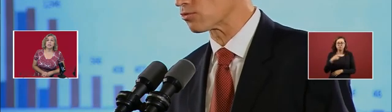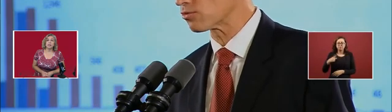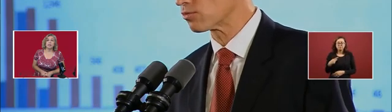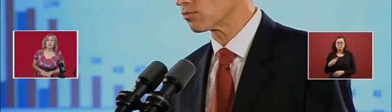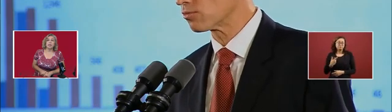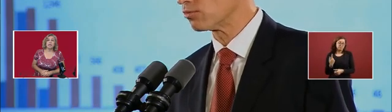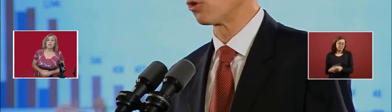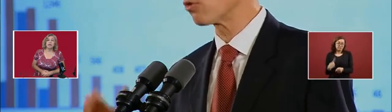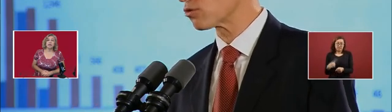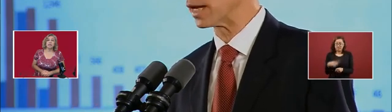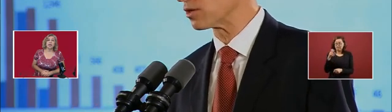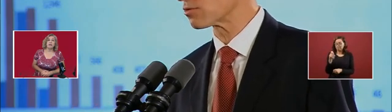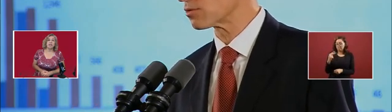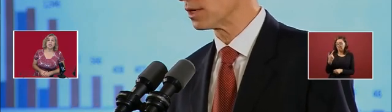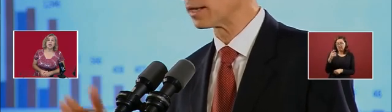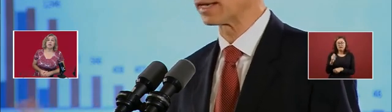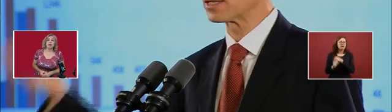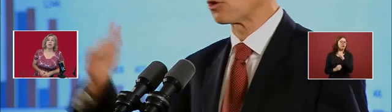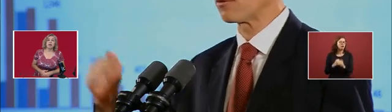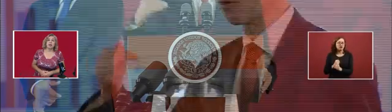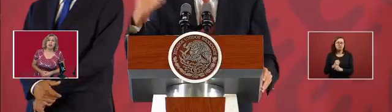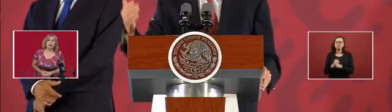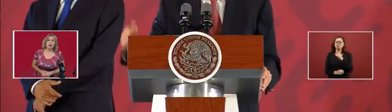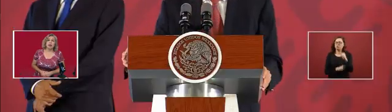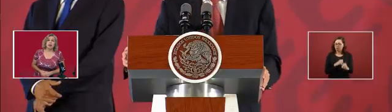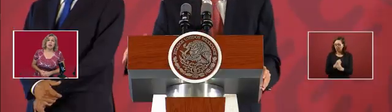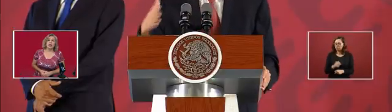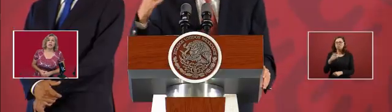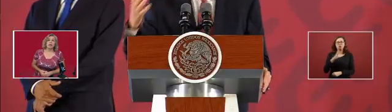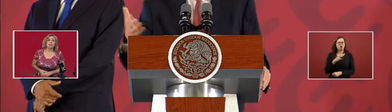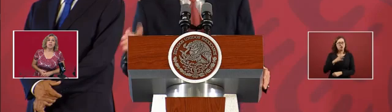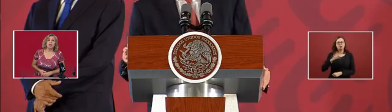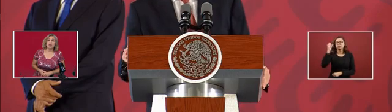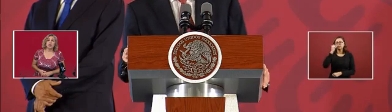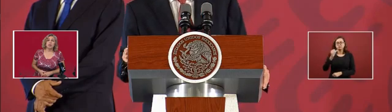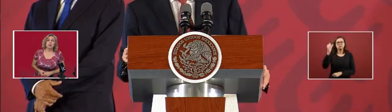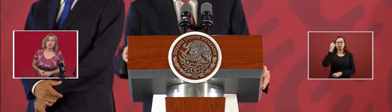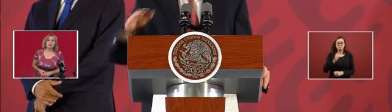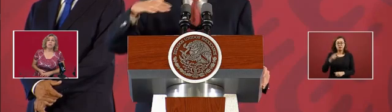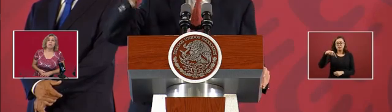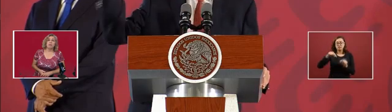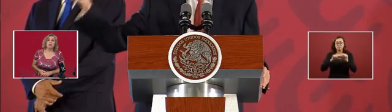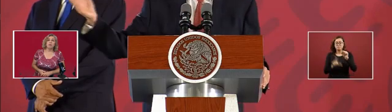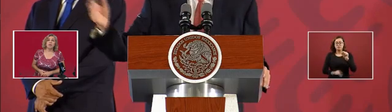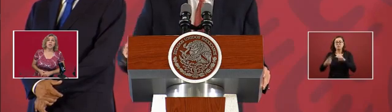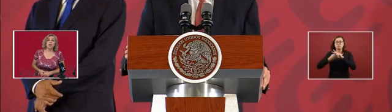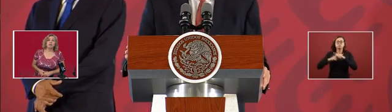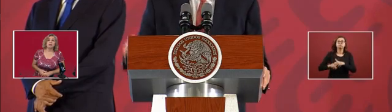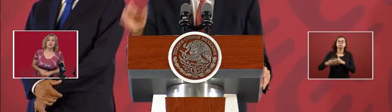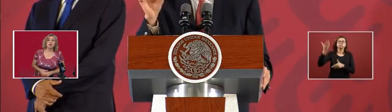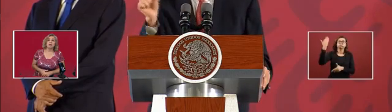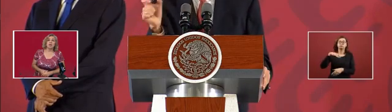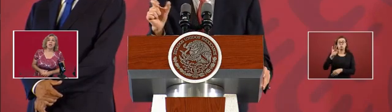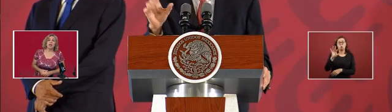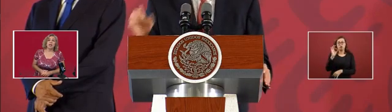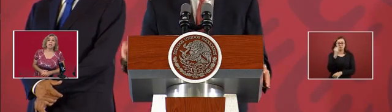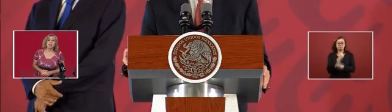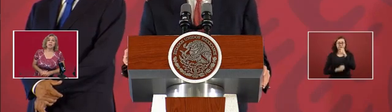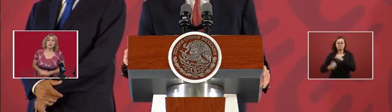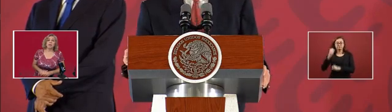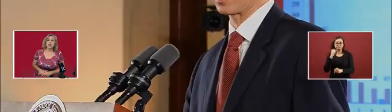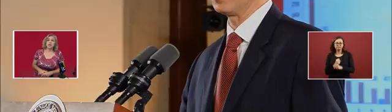it, because ideally you don't want to leave trash and little things